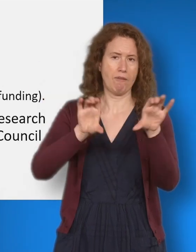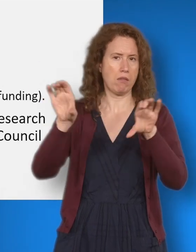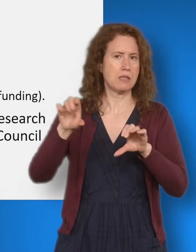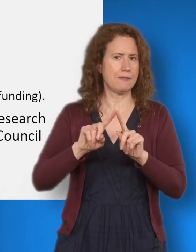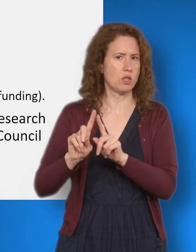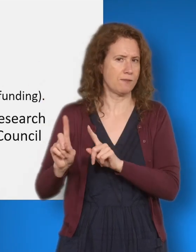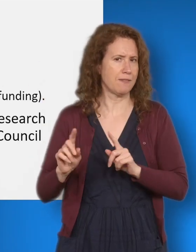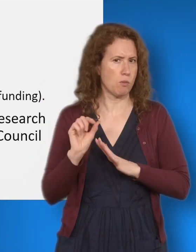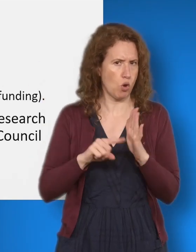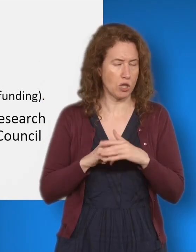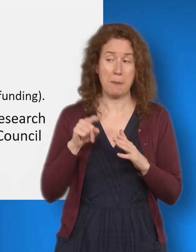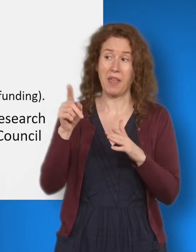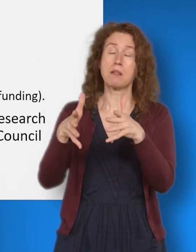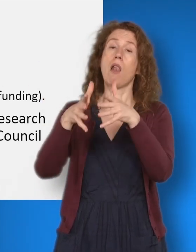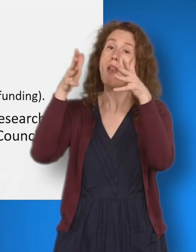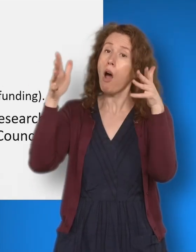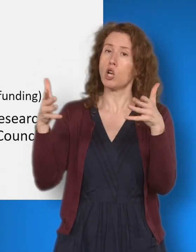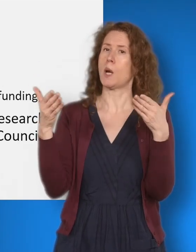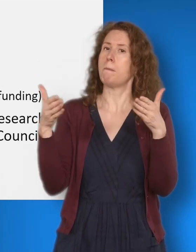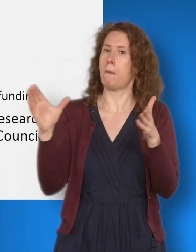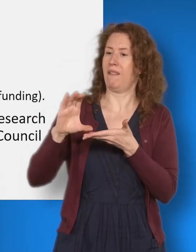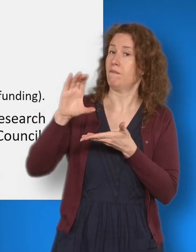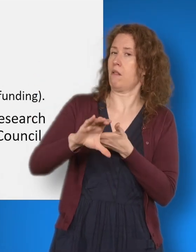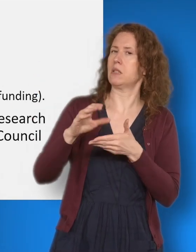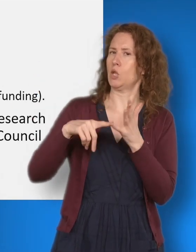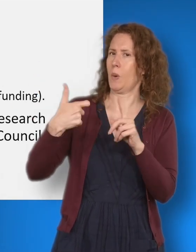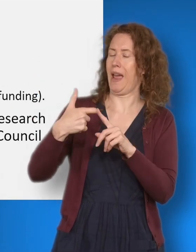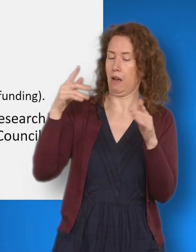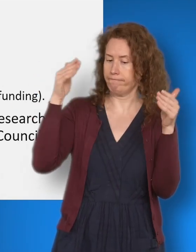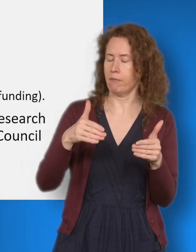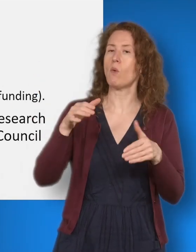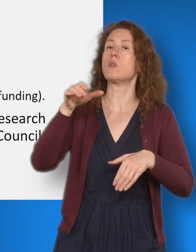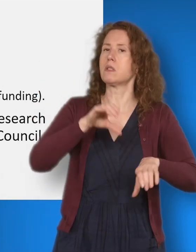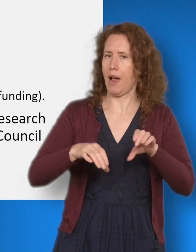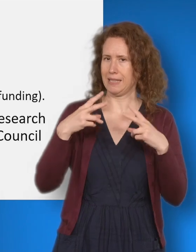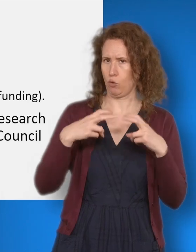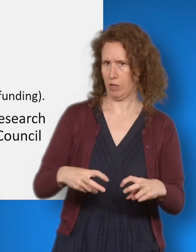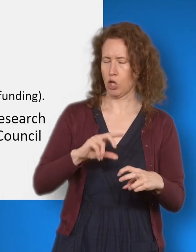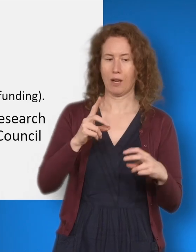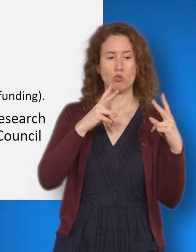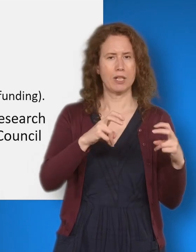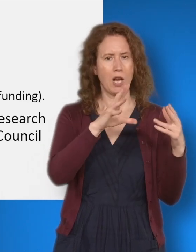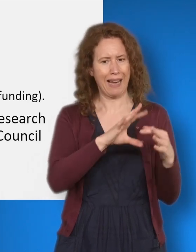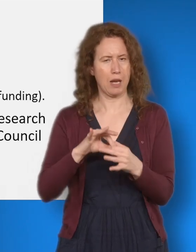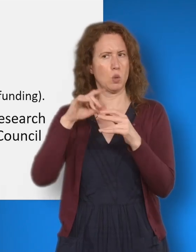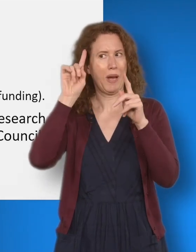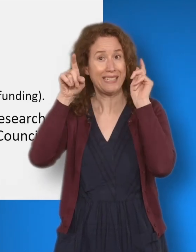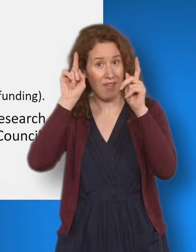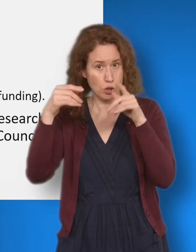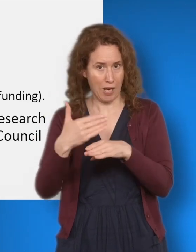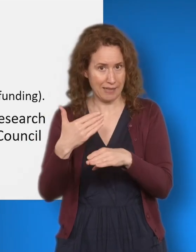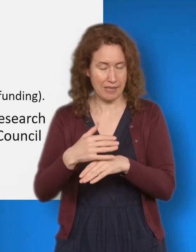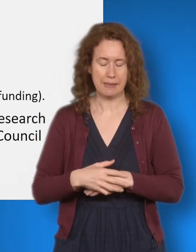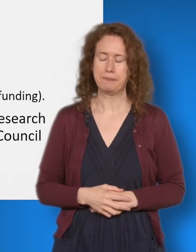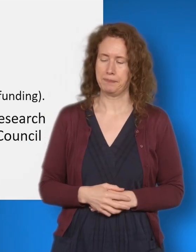And it's the largest public funder in the UK for scientific research and research related to innovation